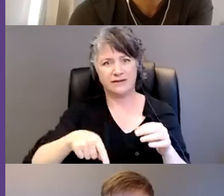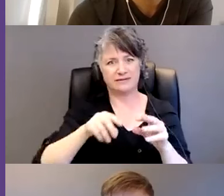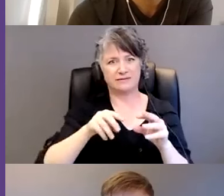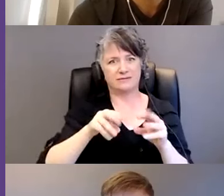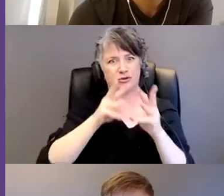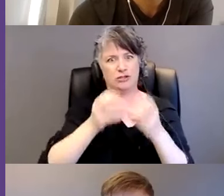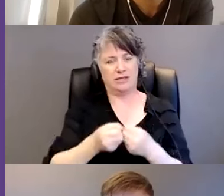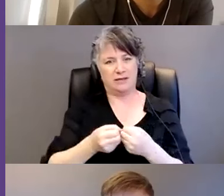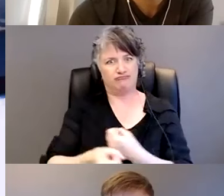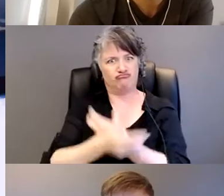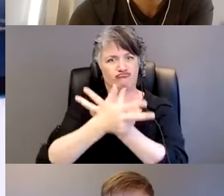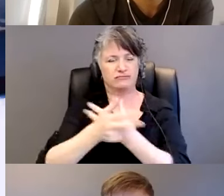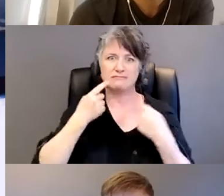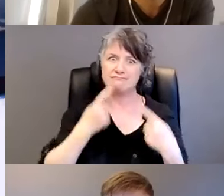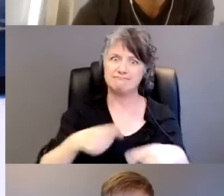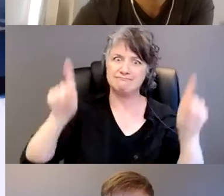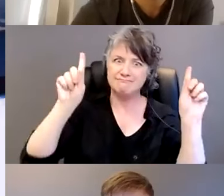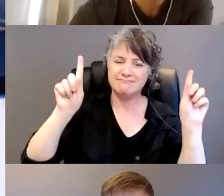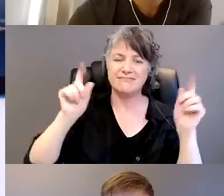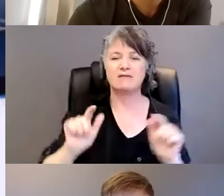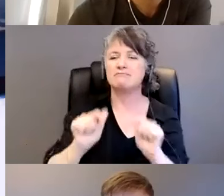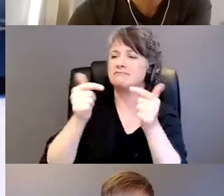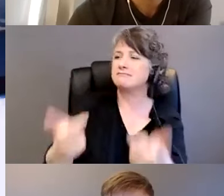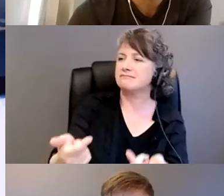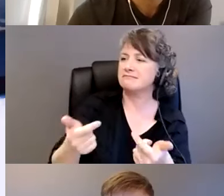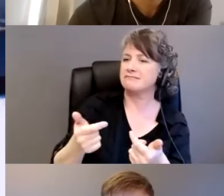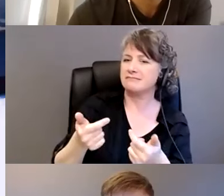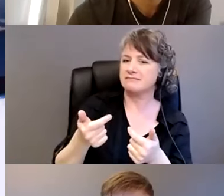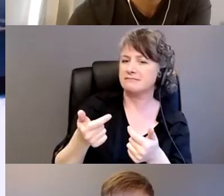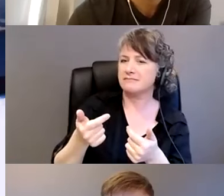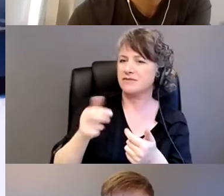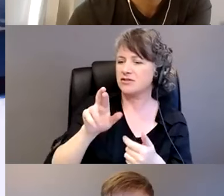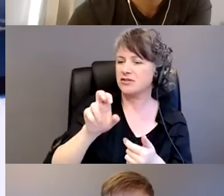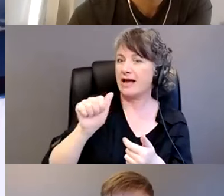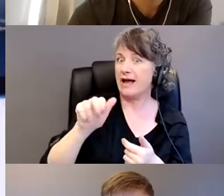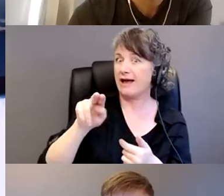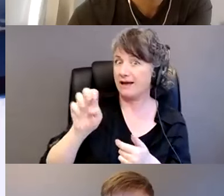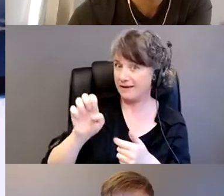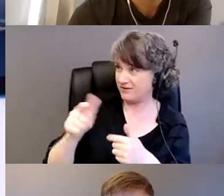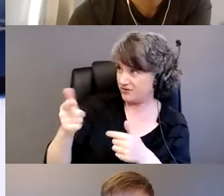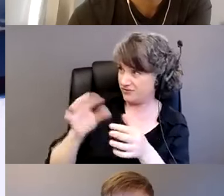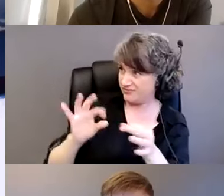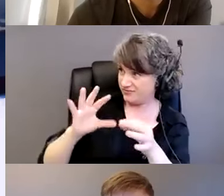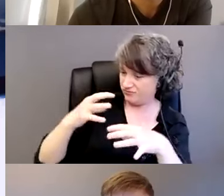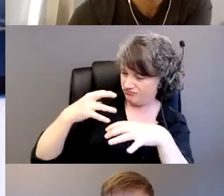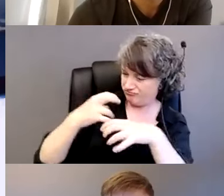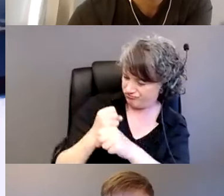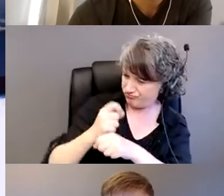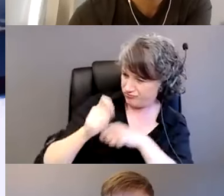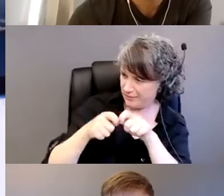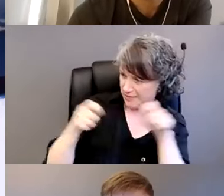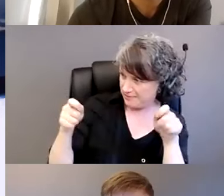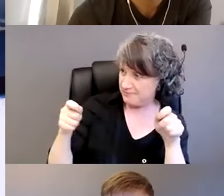success. I'm going to turn it over now to my colleague, Rayanne, to finish off the day for us. Thank you again to